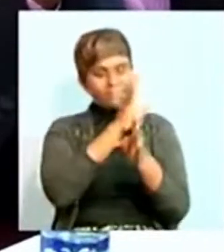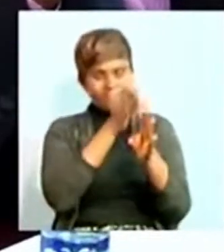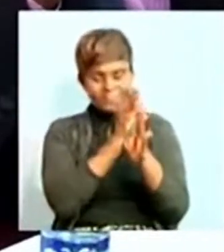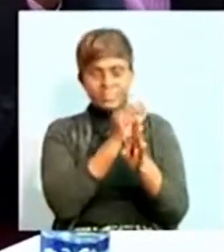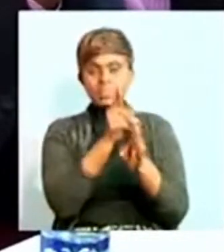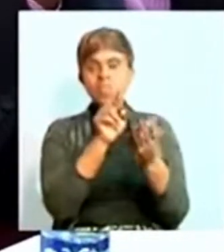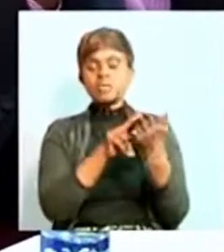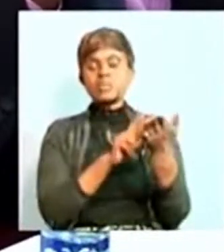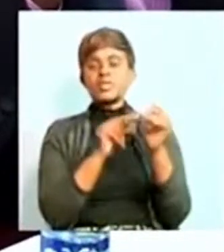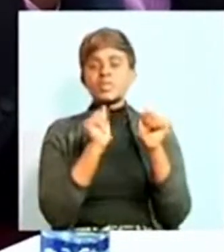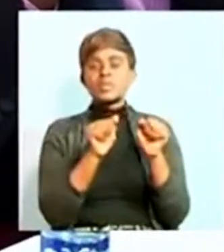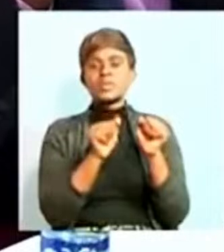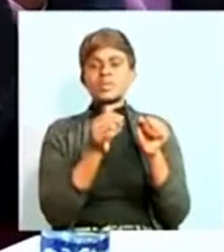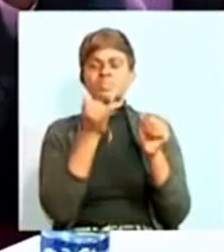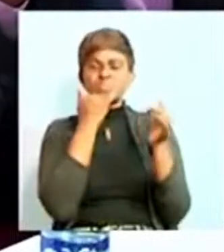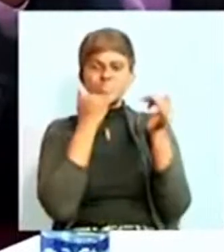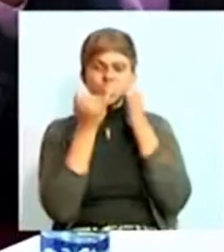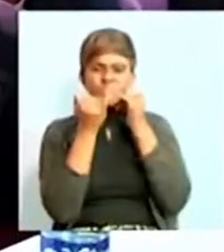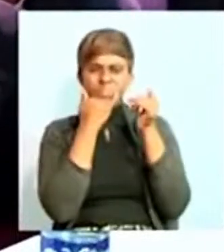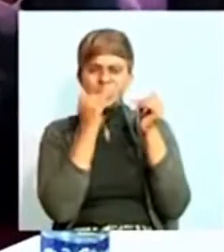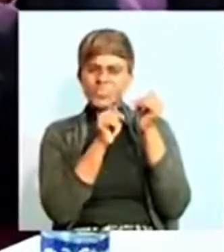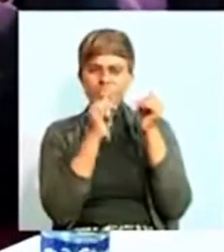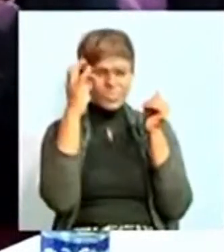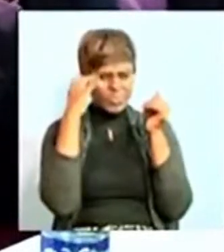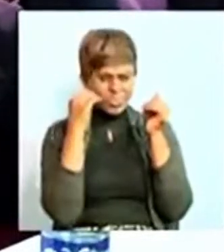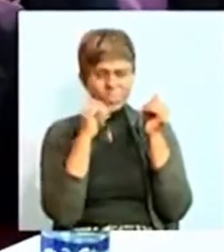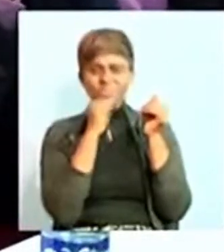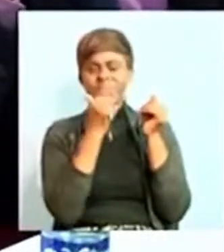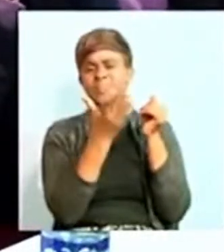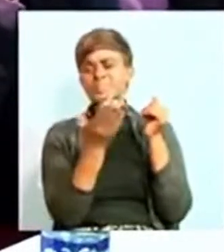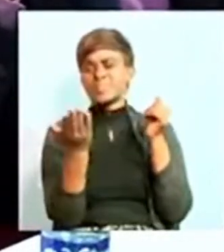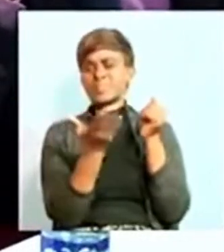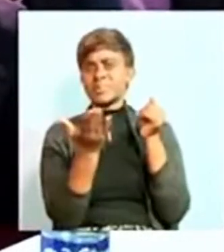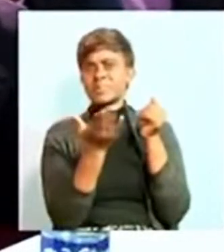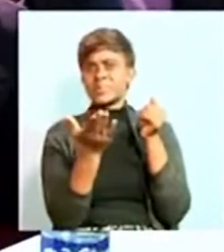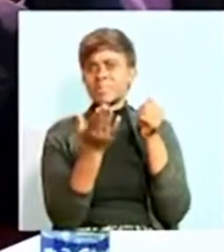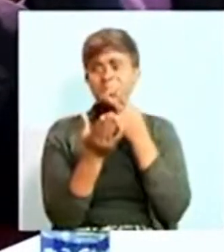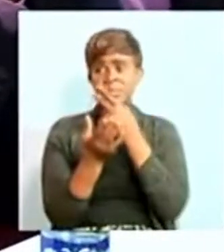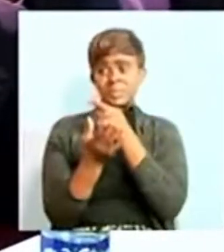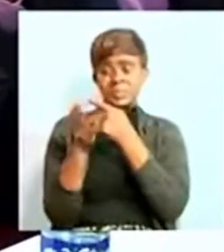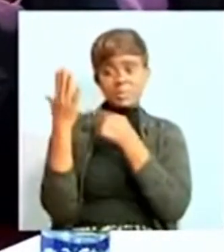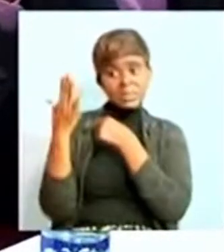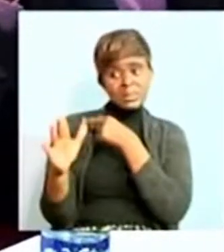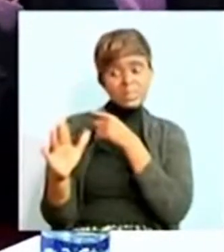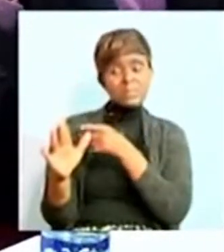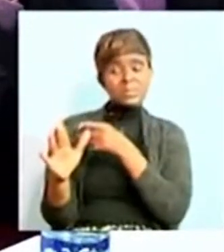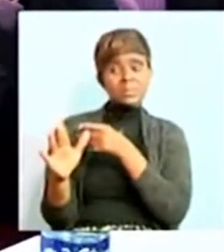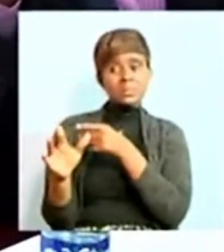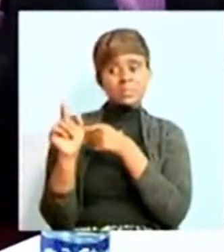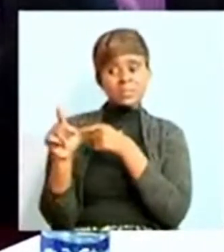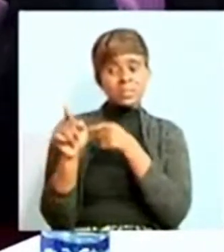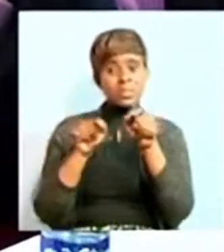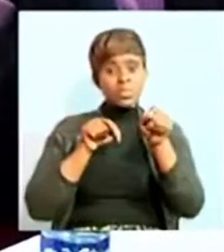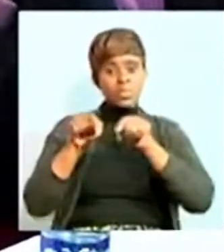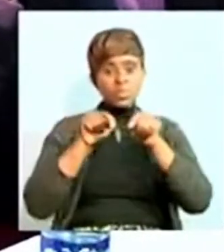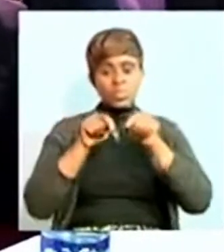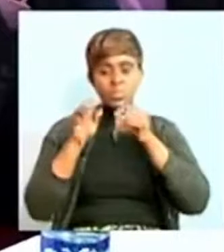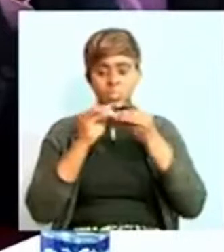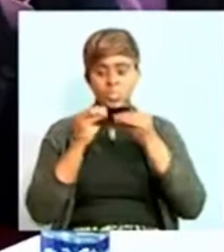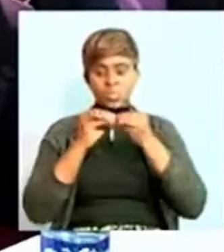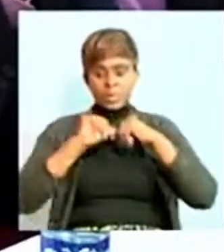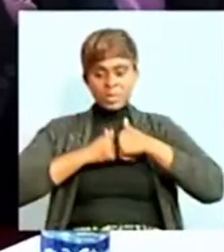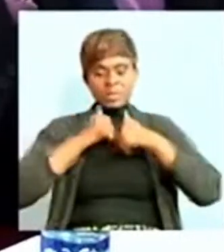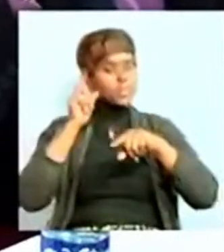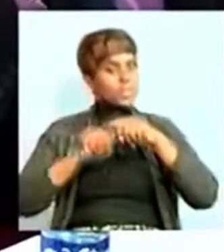report. So in an omission, that officer is not there. Definitely looking at the nature of the controls, we